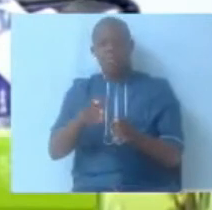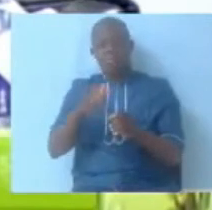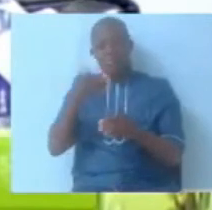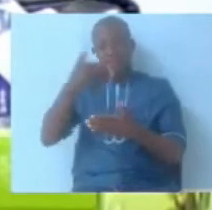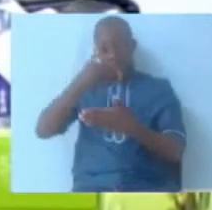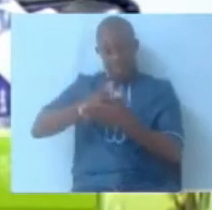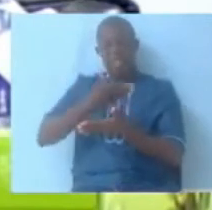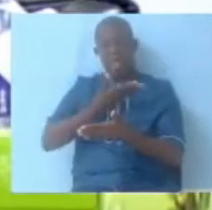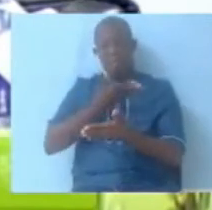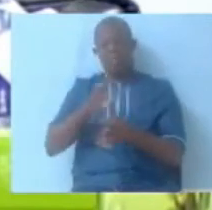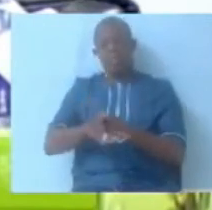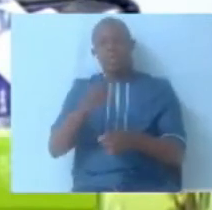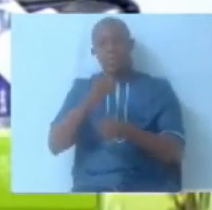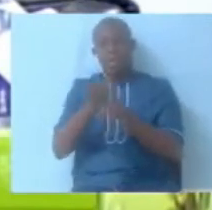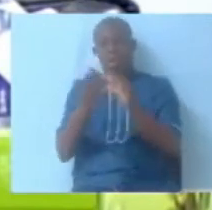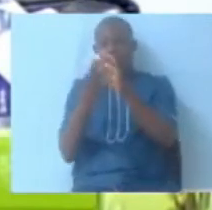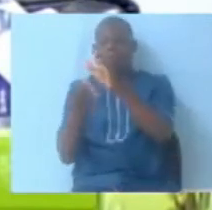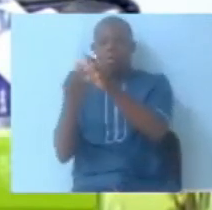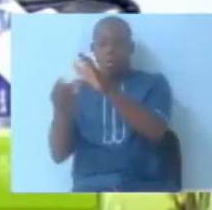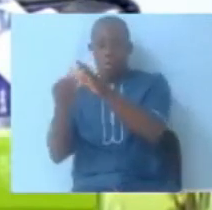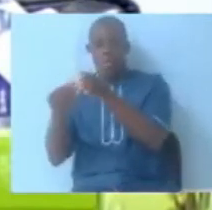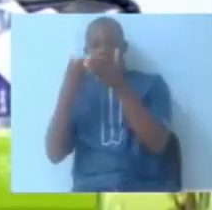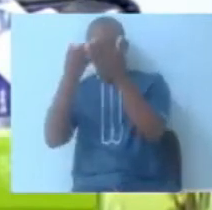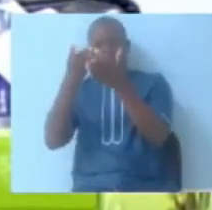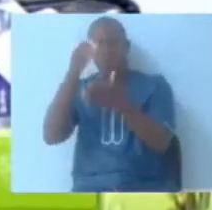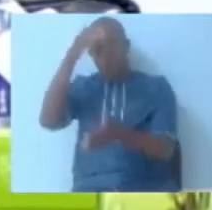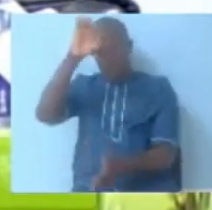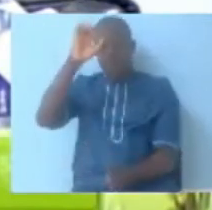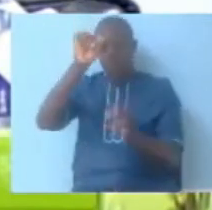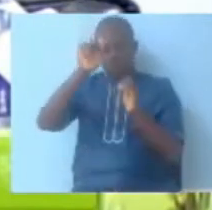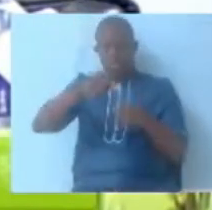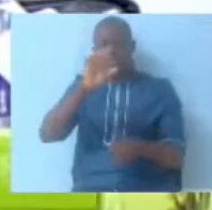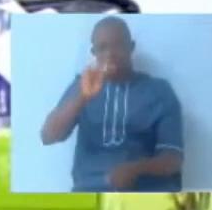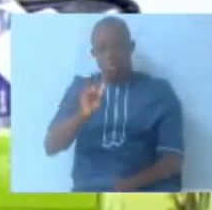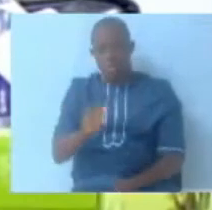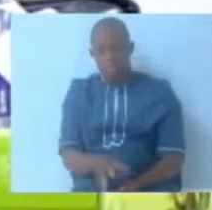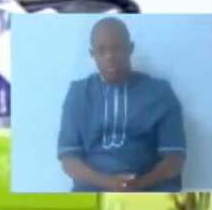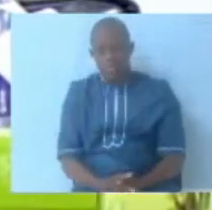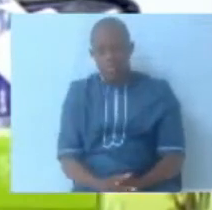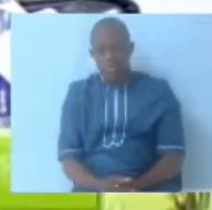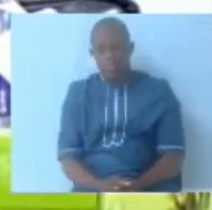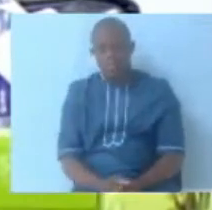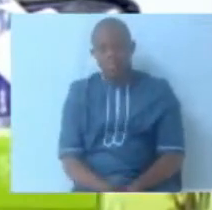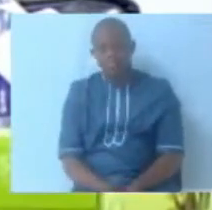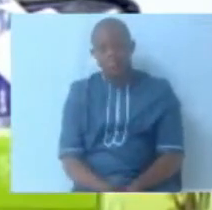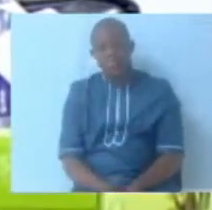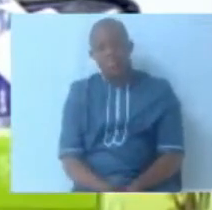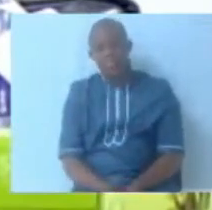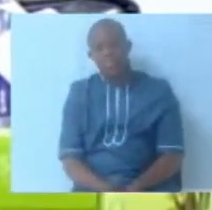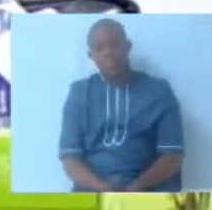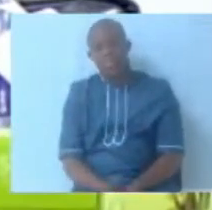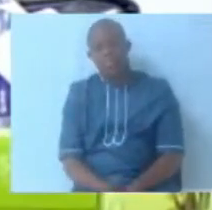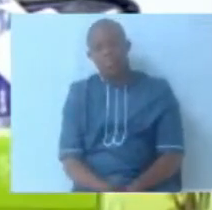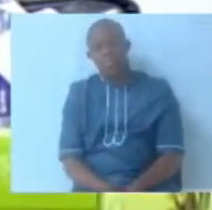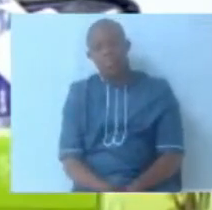make copies available to the commission. Ambole fo kanteng ibebe na file le kono na file ba nying. Yo bari mbefere kelale